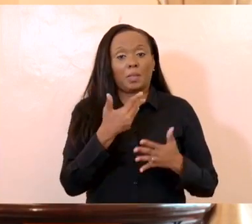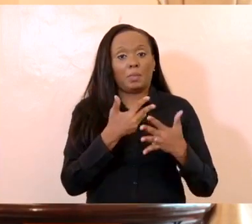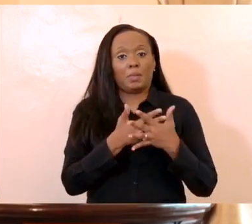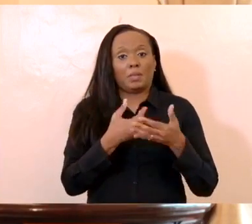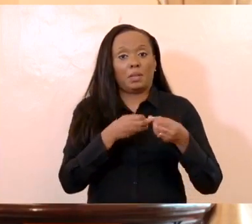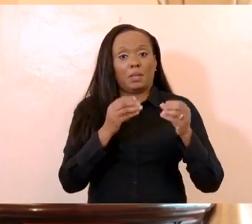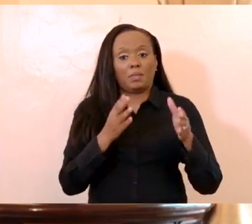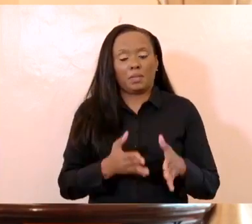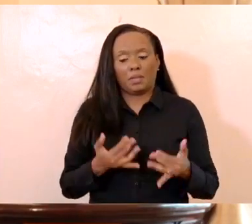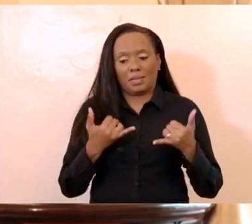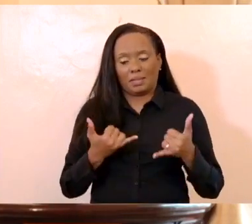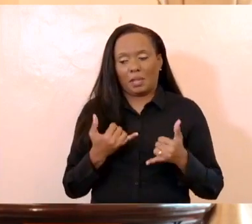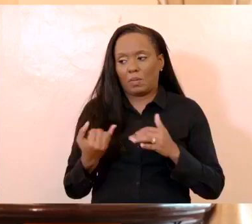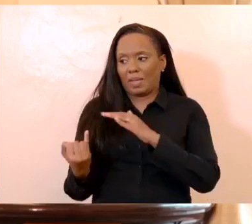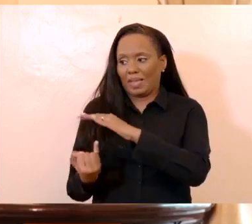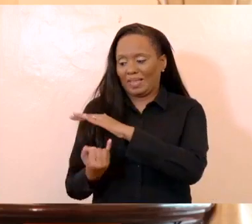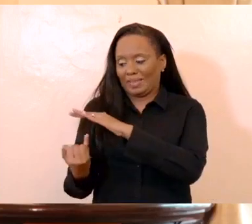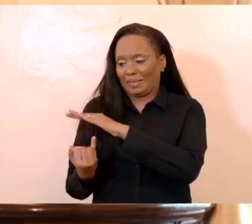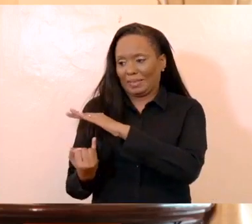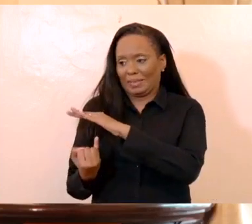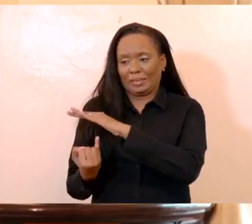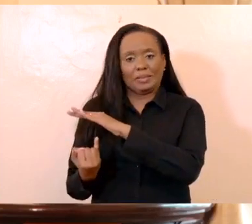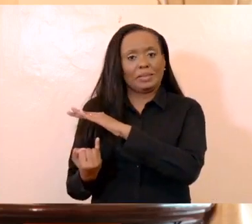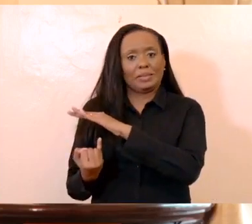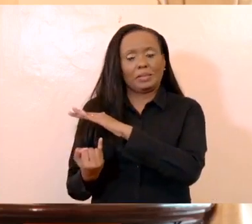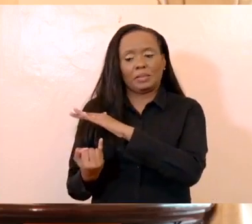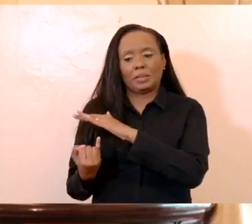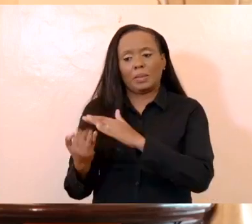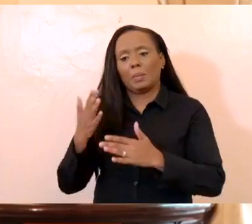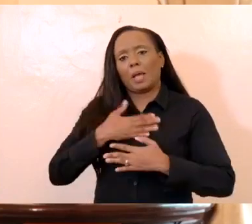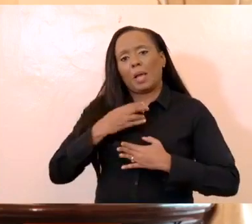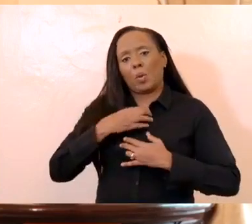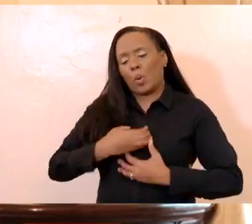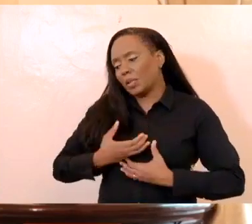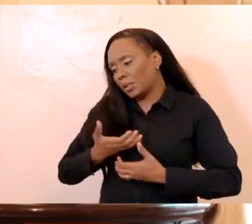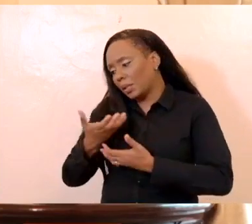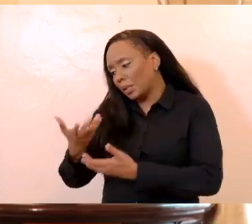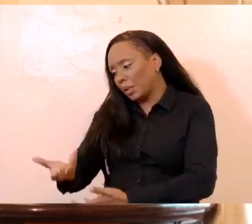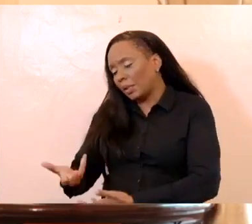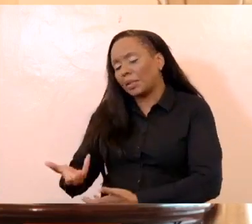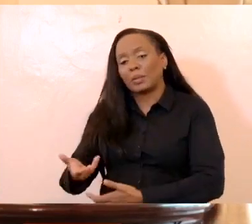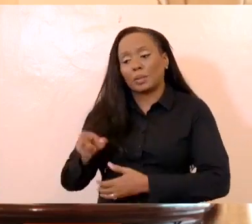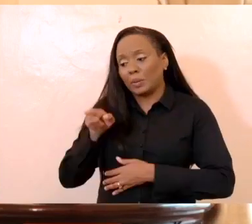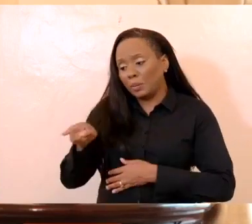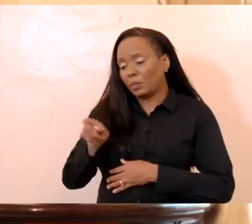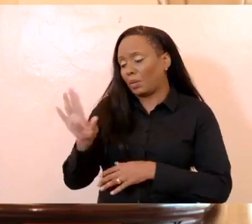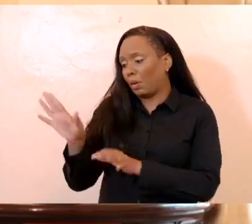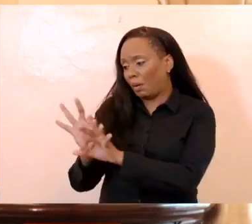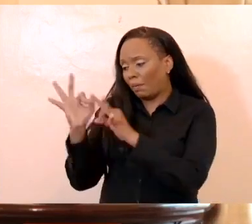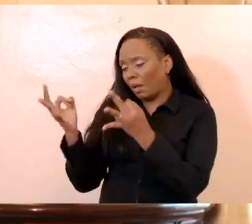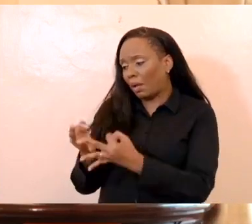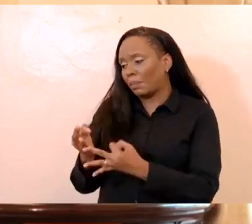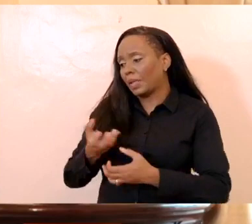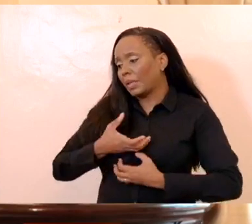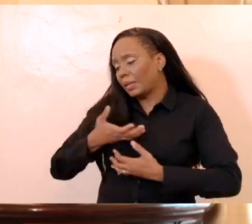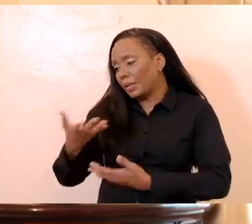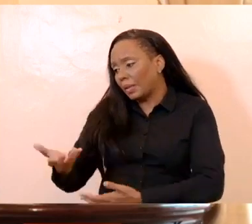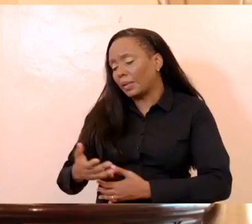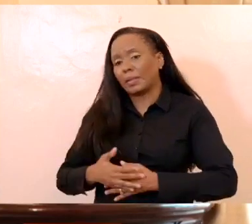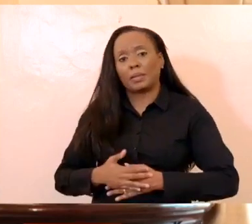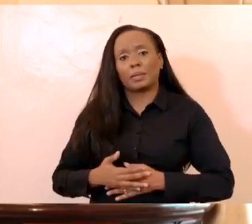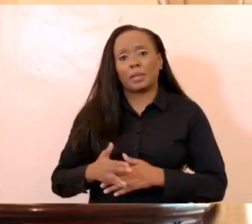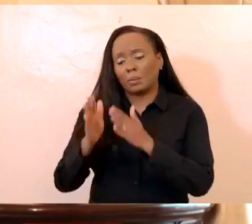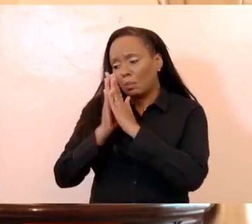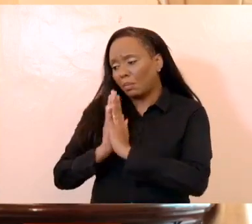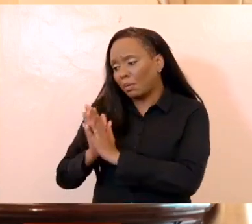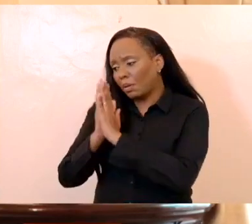isolation, my best wishes go to you and your families who are concerned. And I'm praying for you